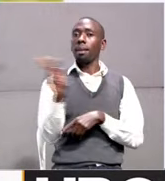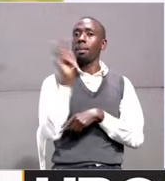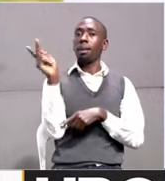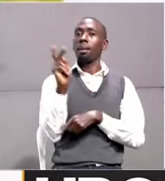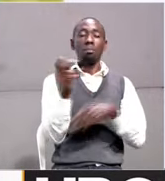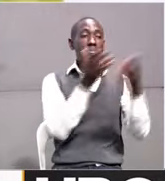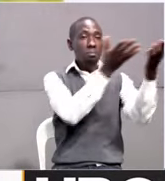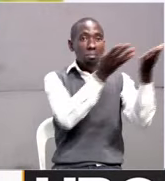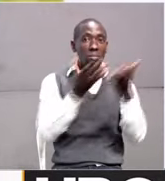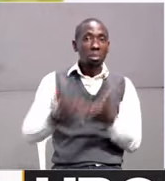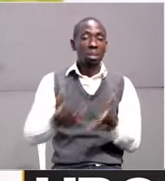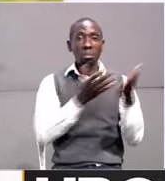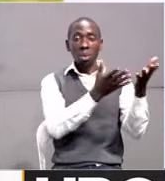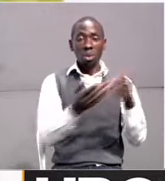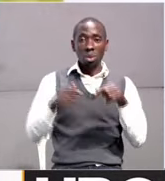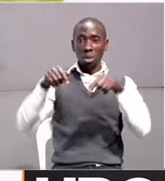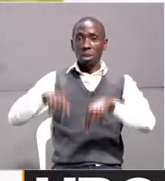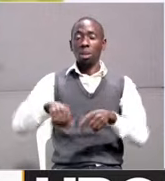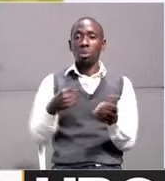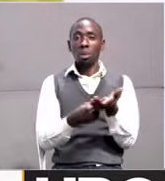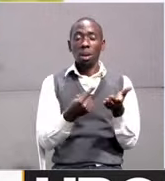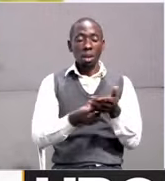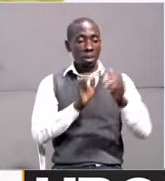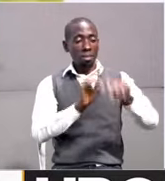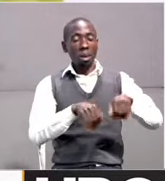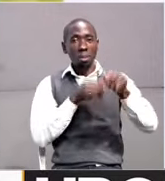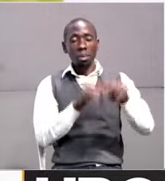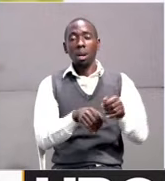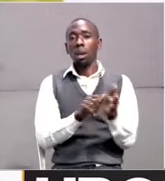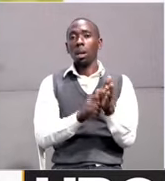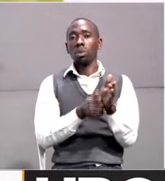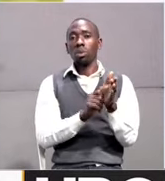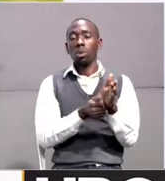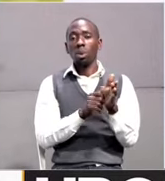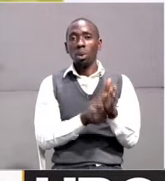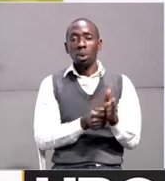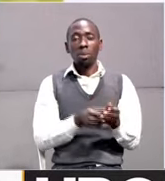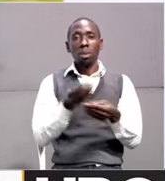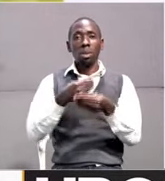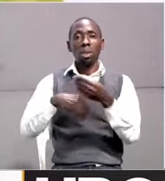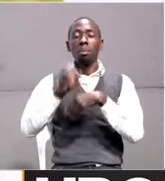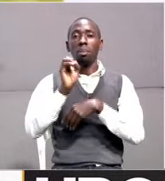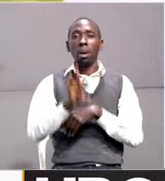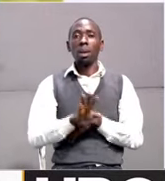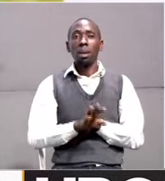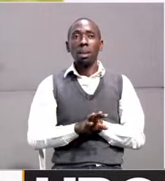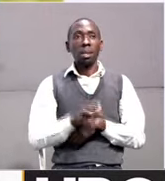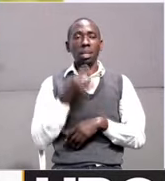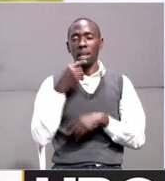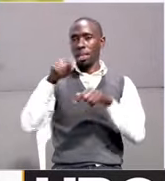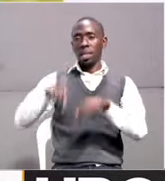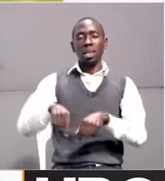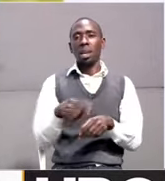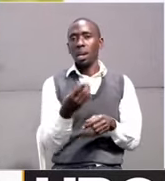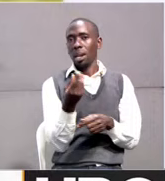Uganda was not growing maize commercially. They had told us that this is not a cash